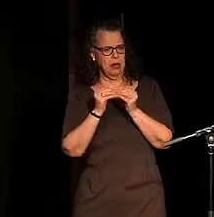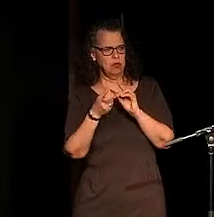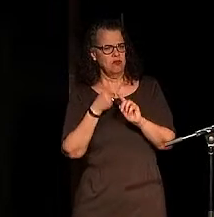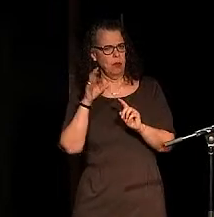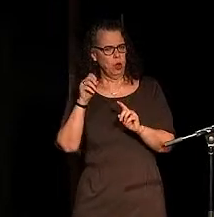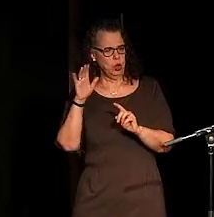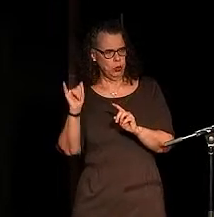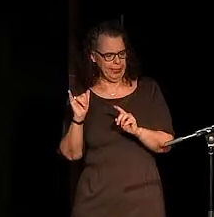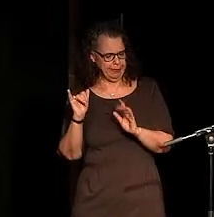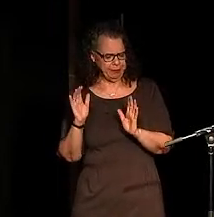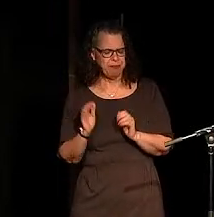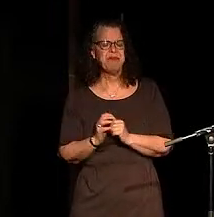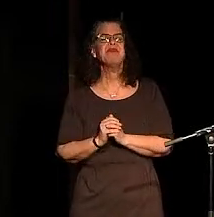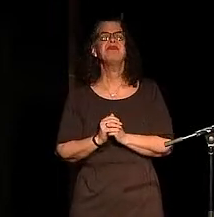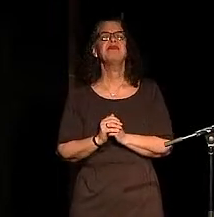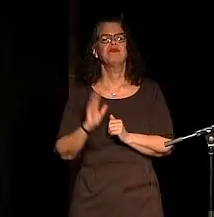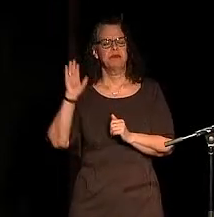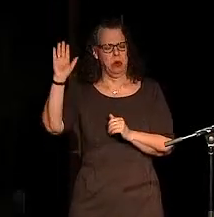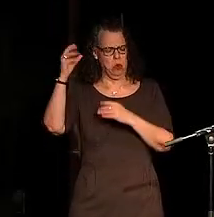They're aware of